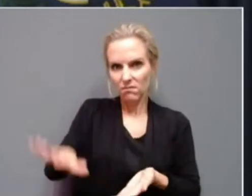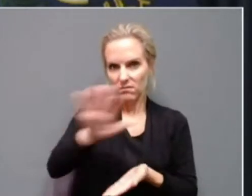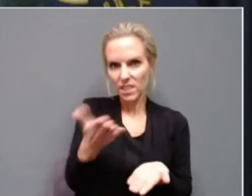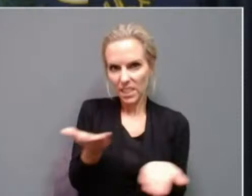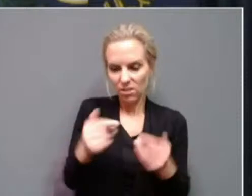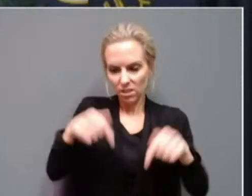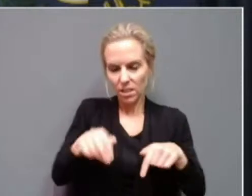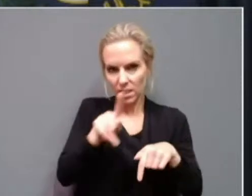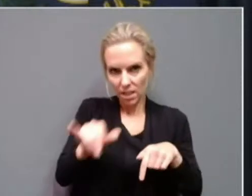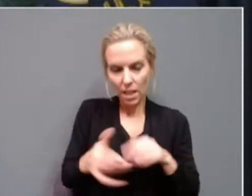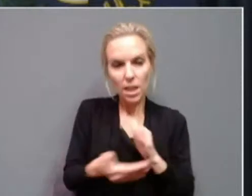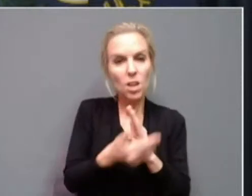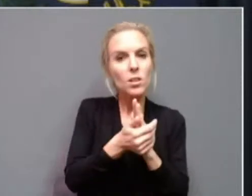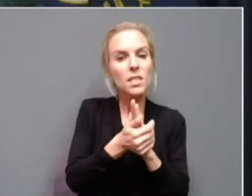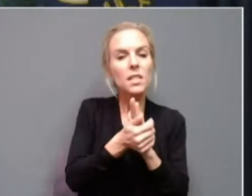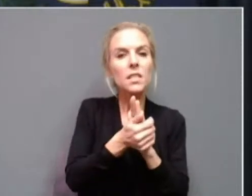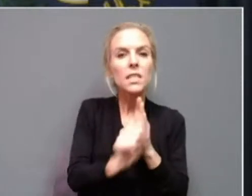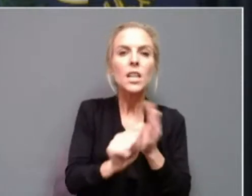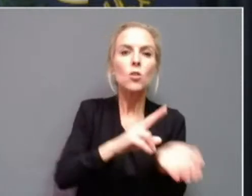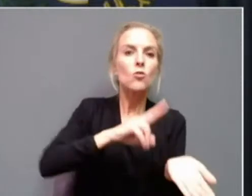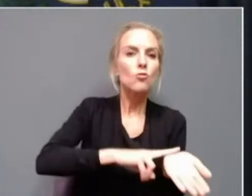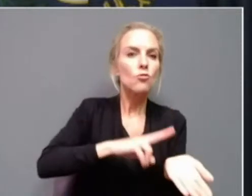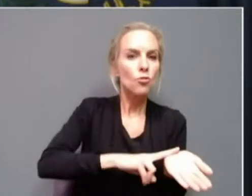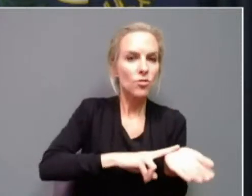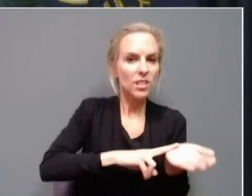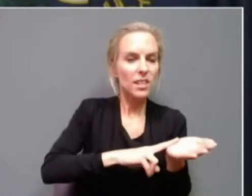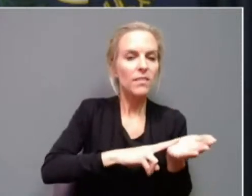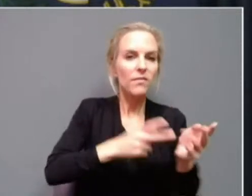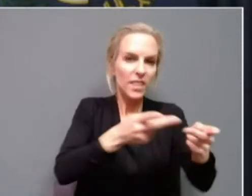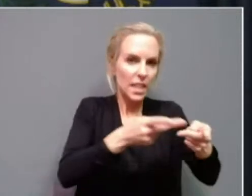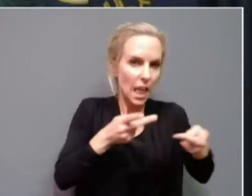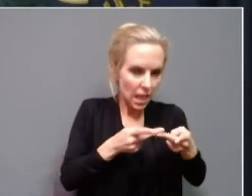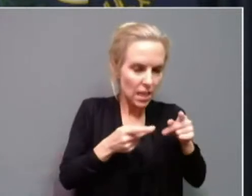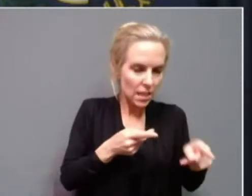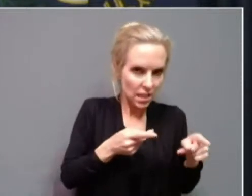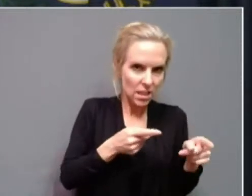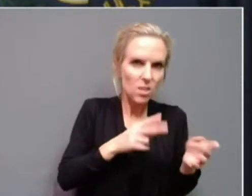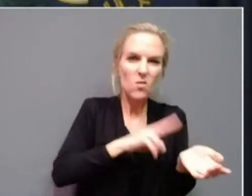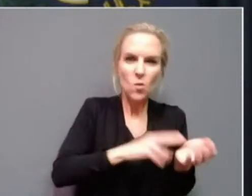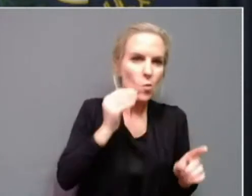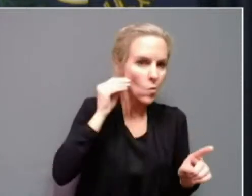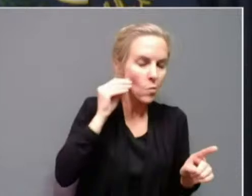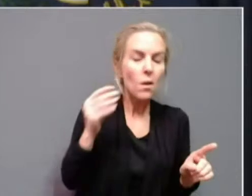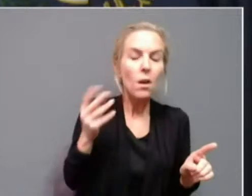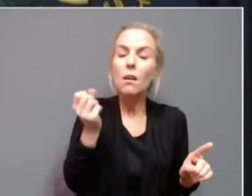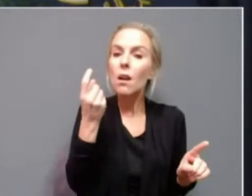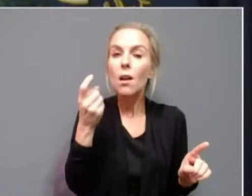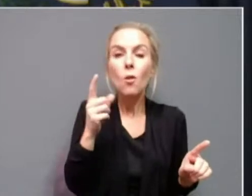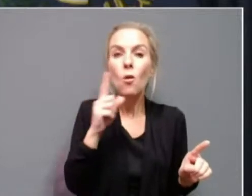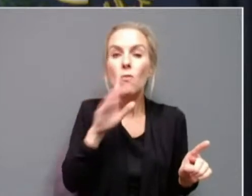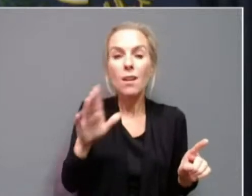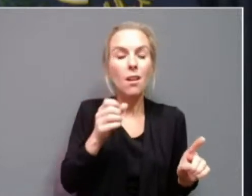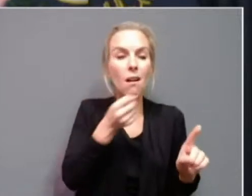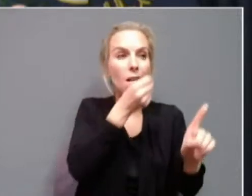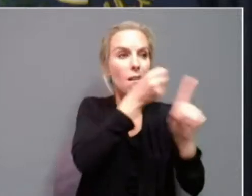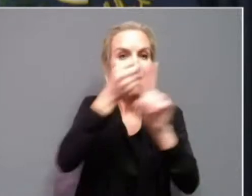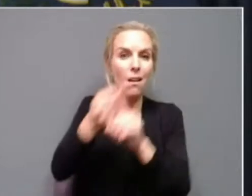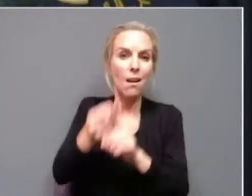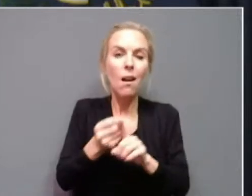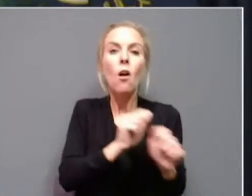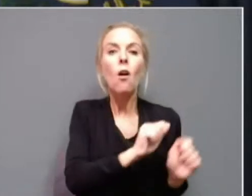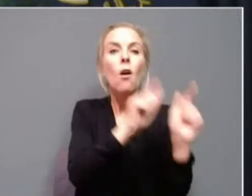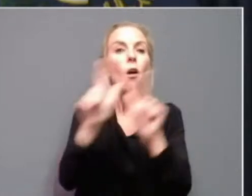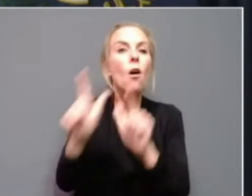skilled nursing facilities, and all of our facilities have been affected by